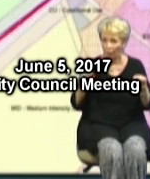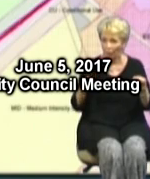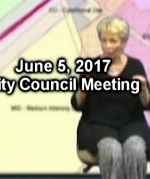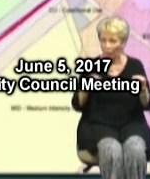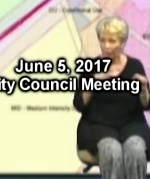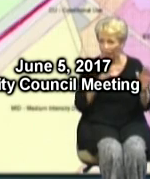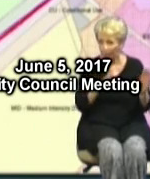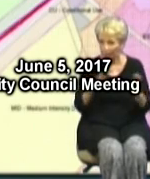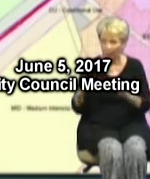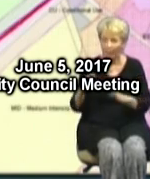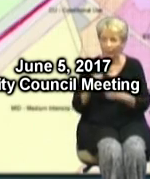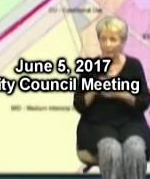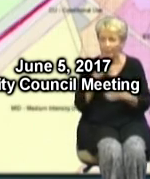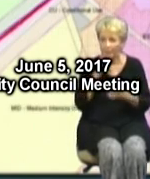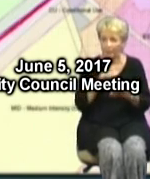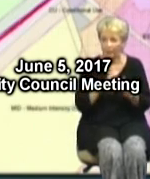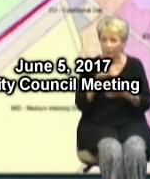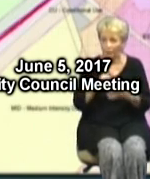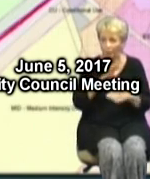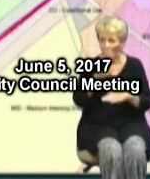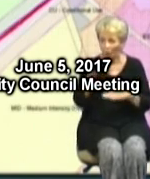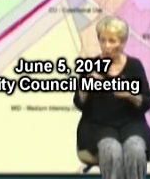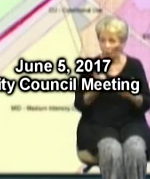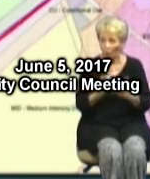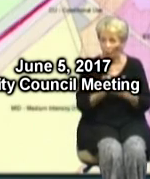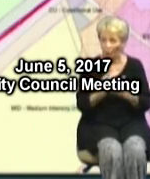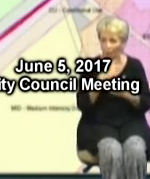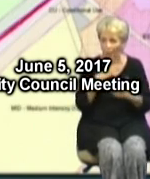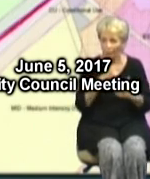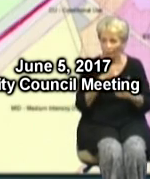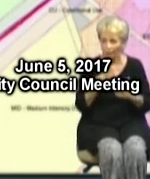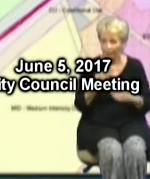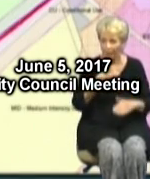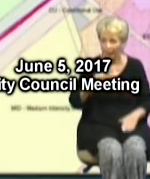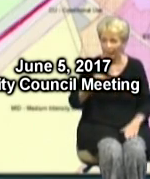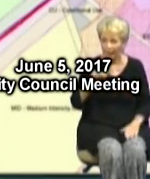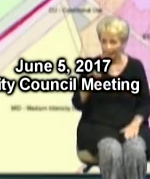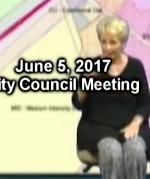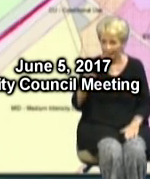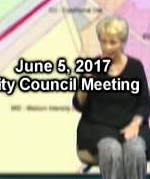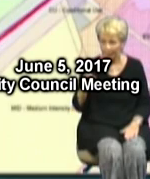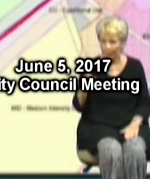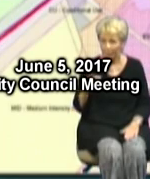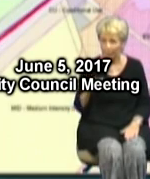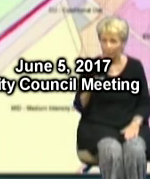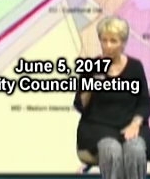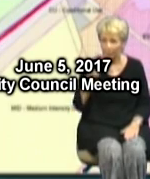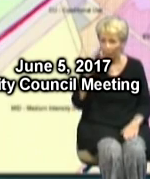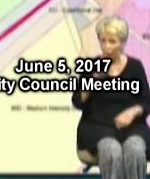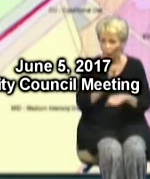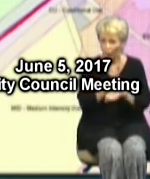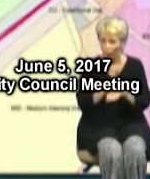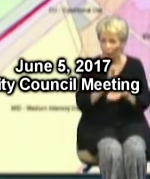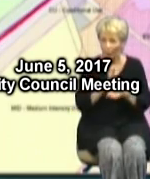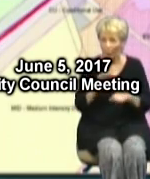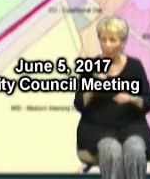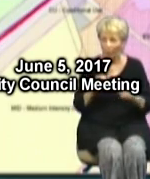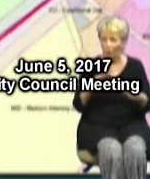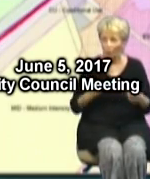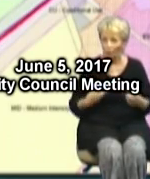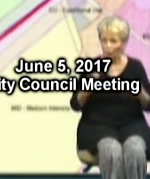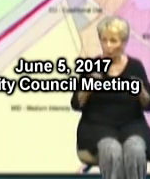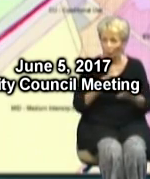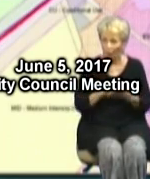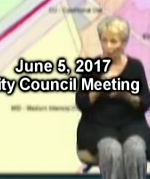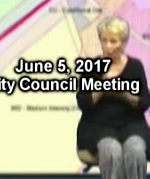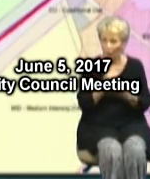plan, which basically says that this should all be the high-intensity commercial, and also recommend